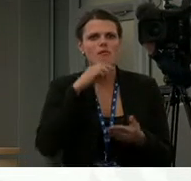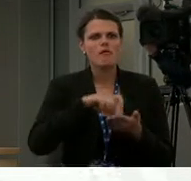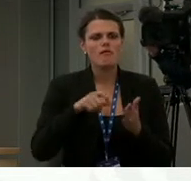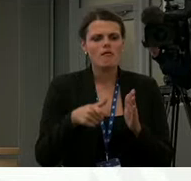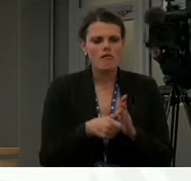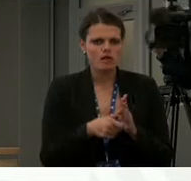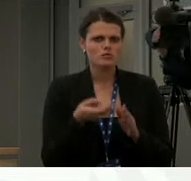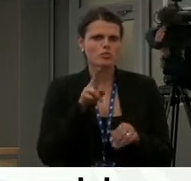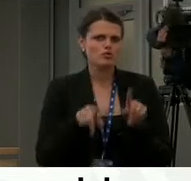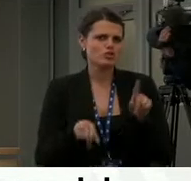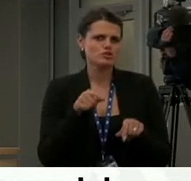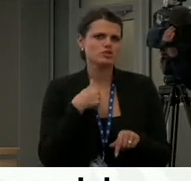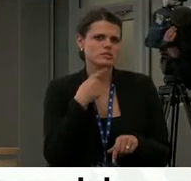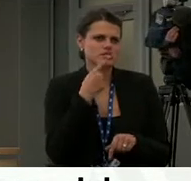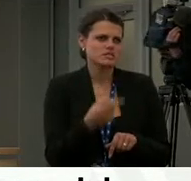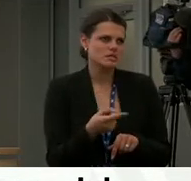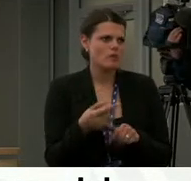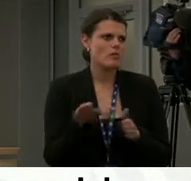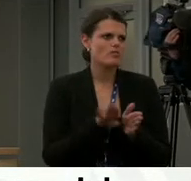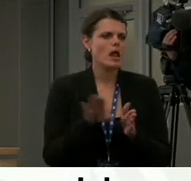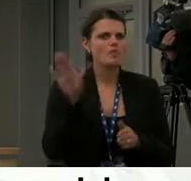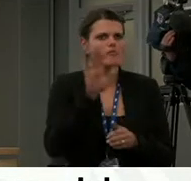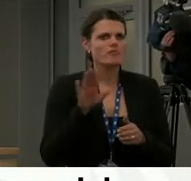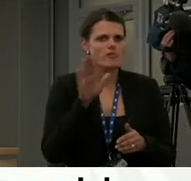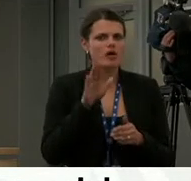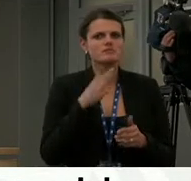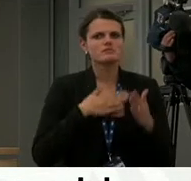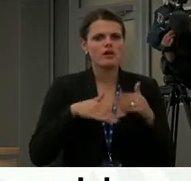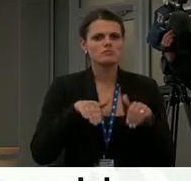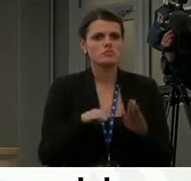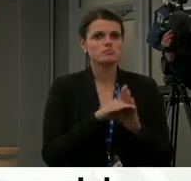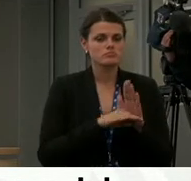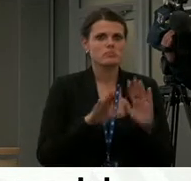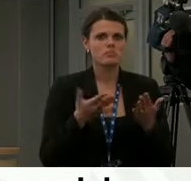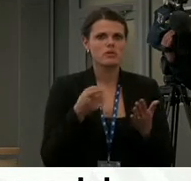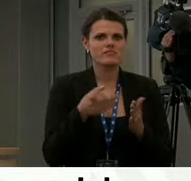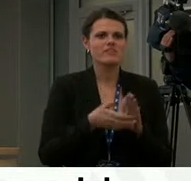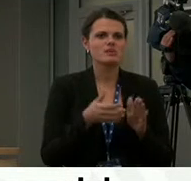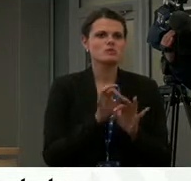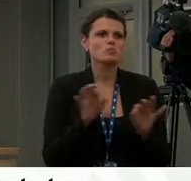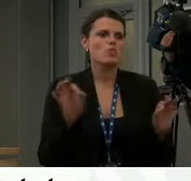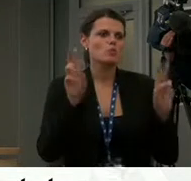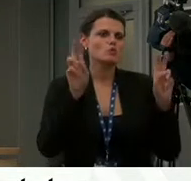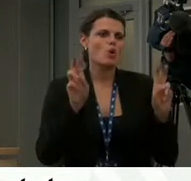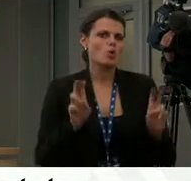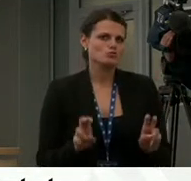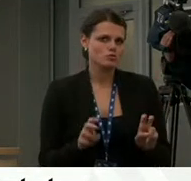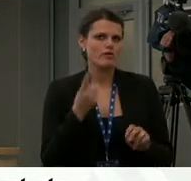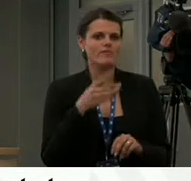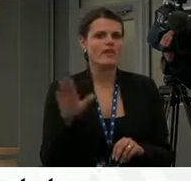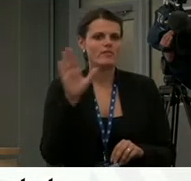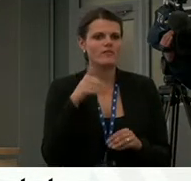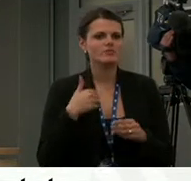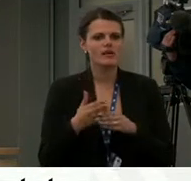classes. And sometimes, as I say, member states settle for segregation, but they use nice-sounding labels. One country